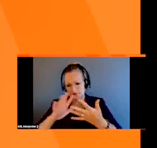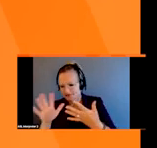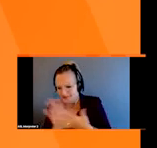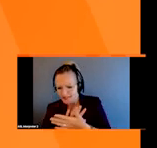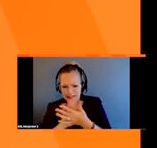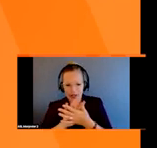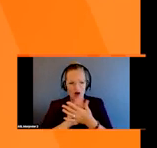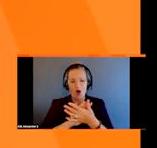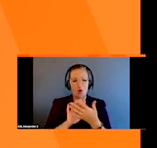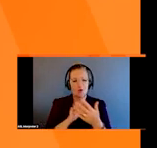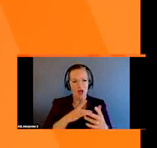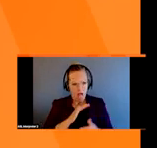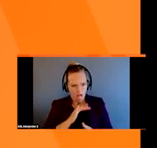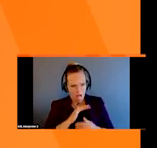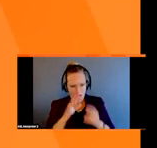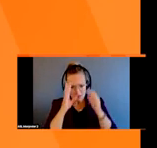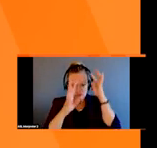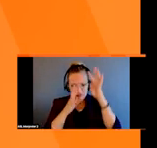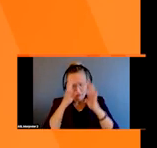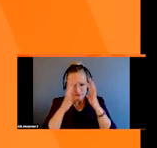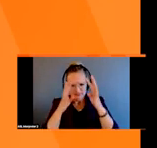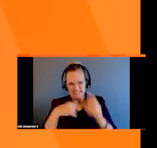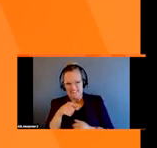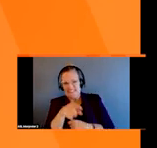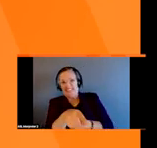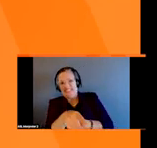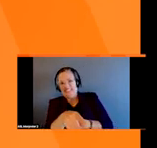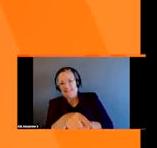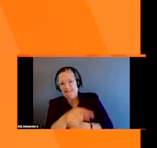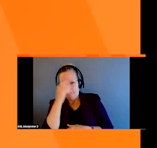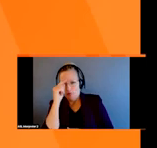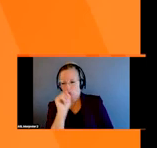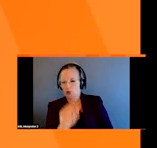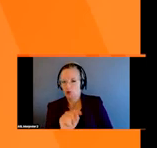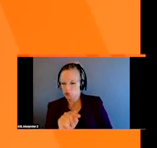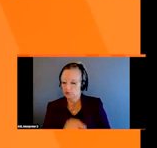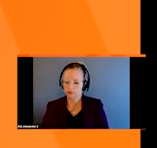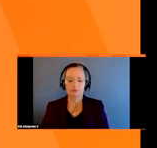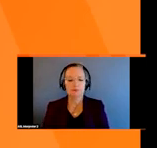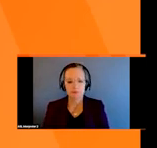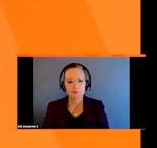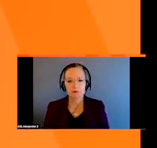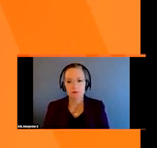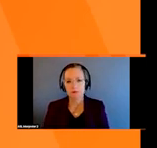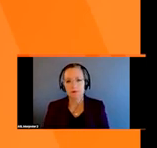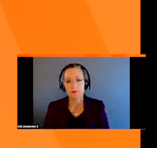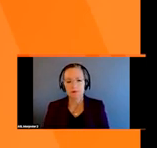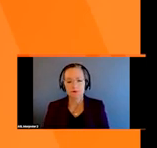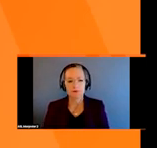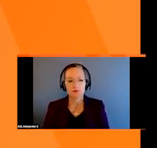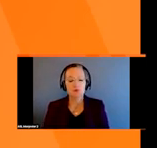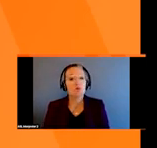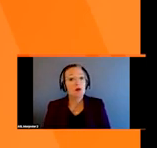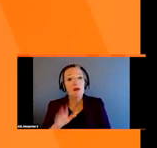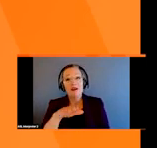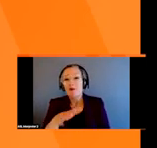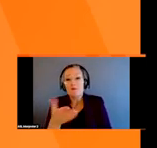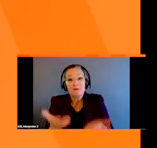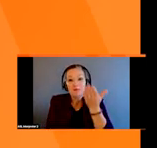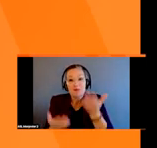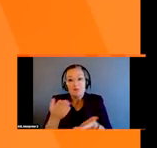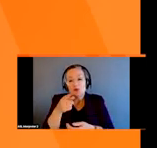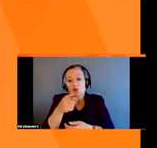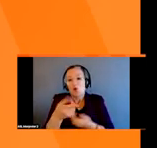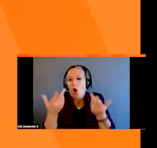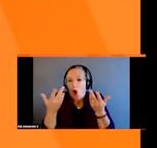functionality behind creator mode than they do anything else. If you're already producing a blog or a newsletter